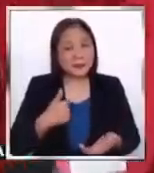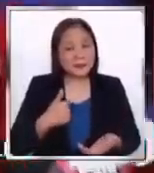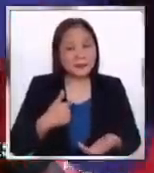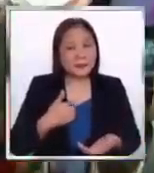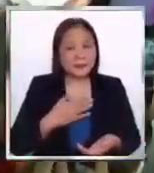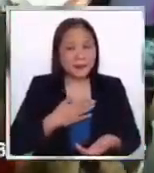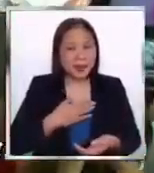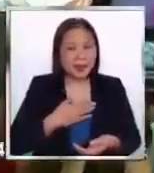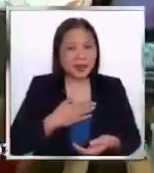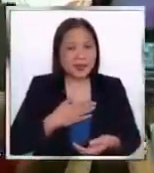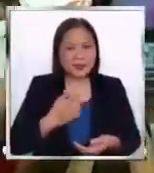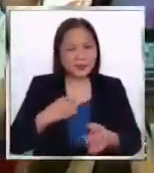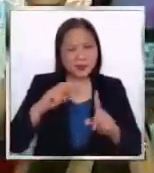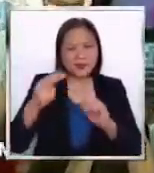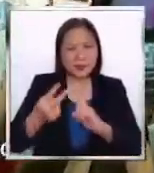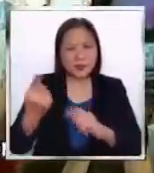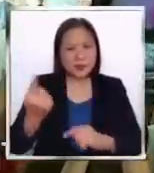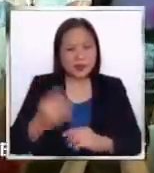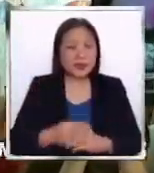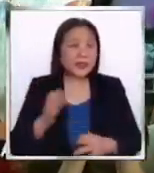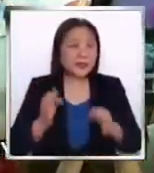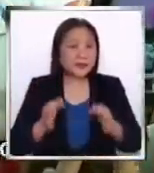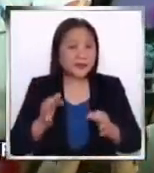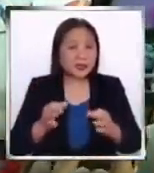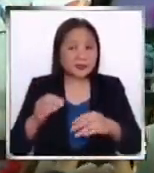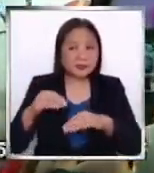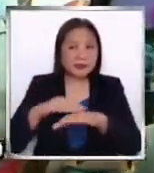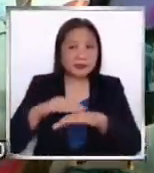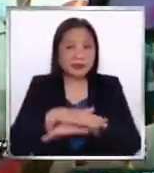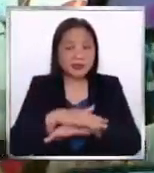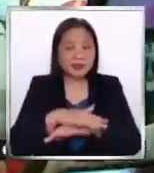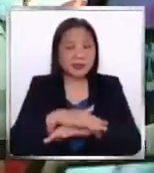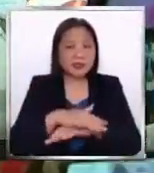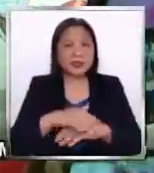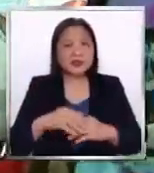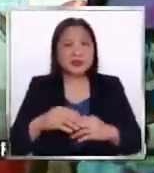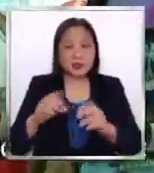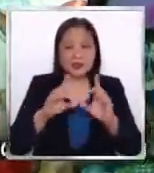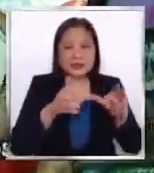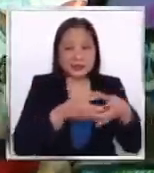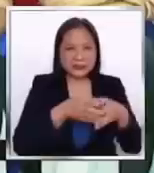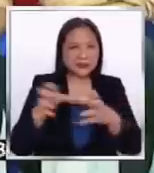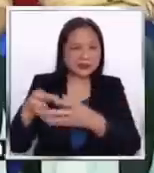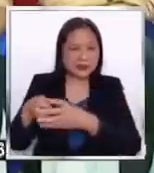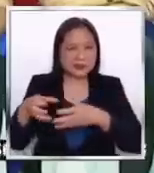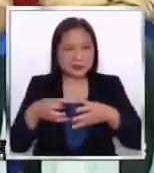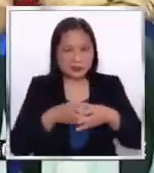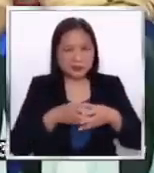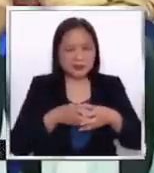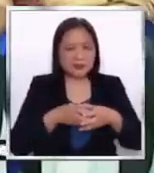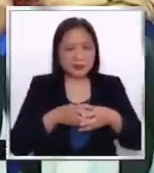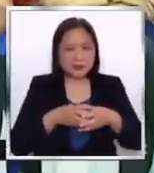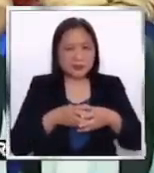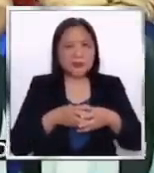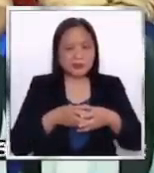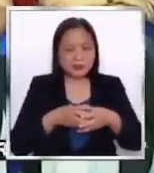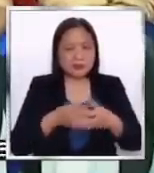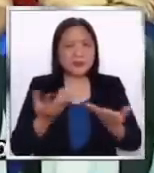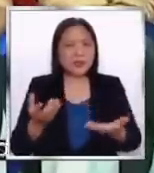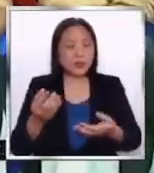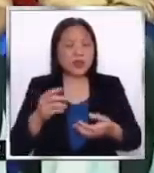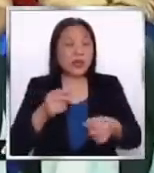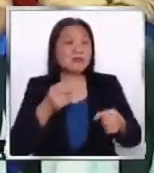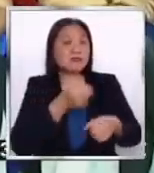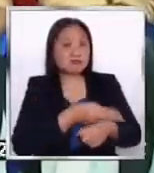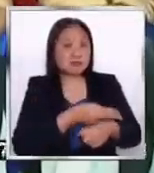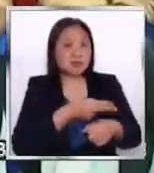view. Siguro kung mga apektado yung mga departamento, iba't ibang departamento, he will just task the